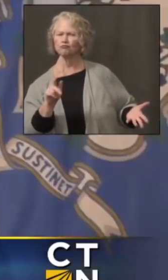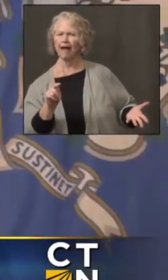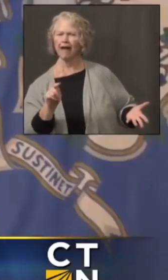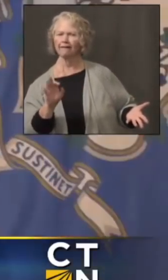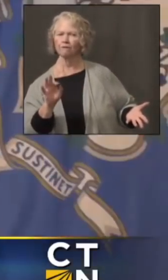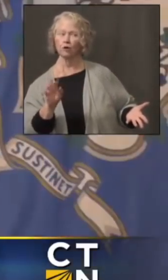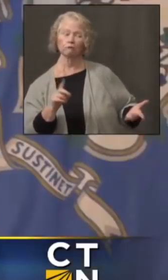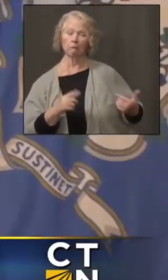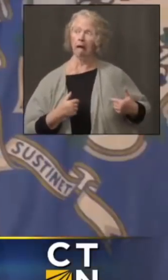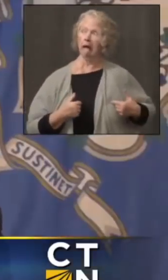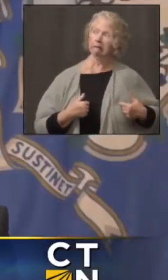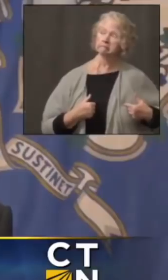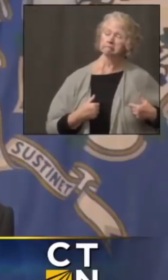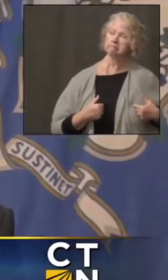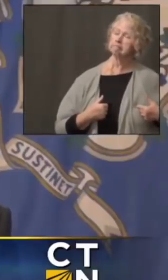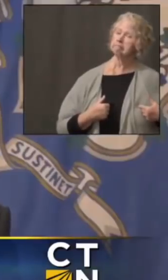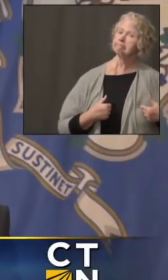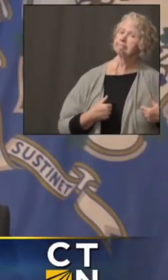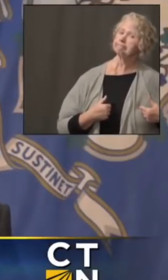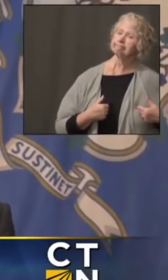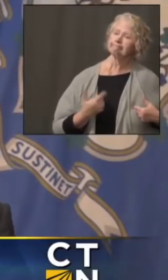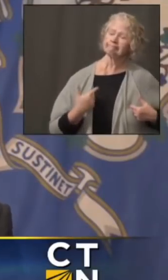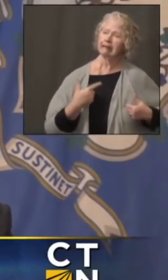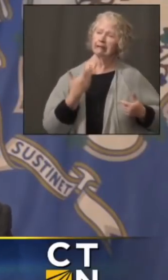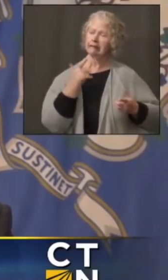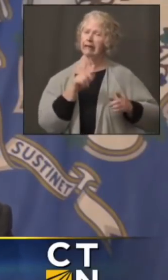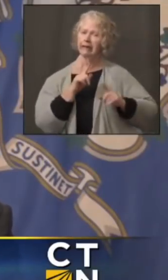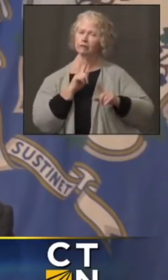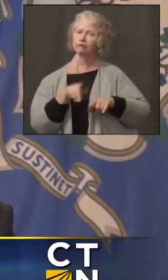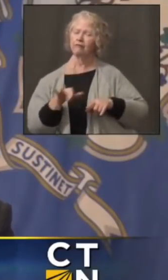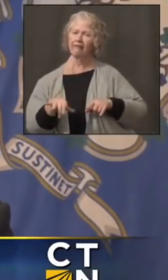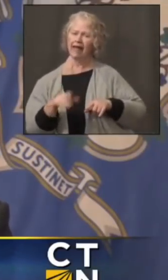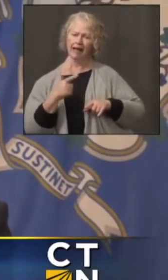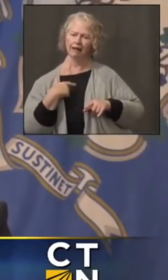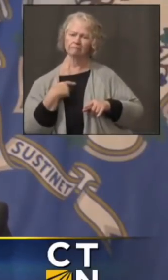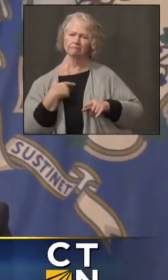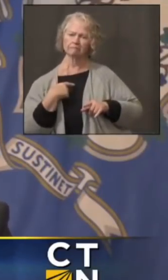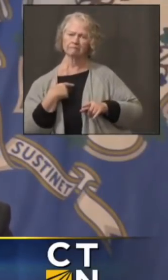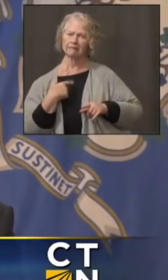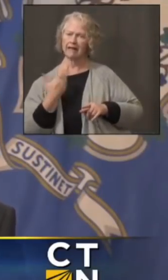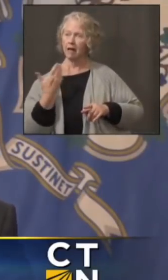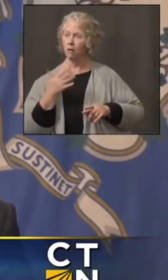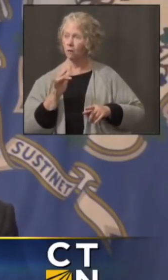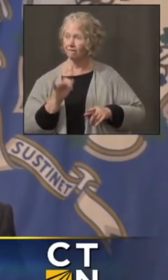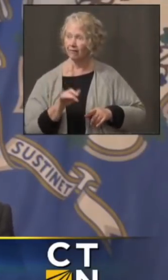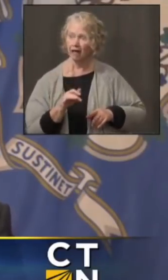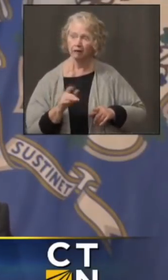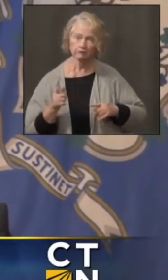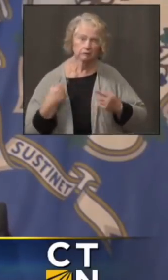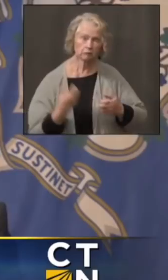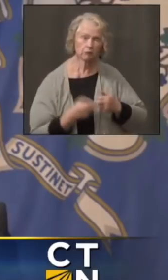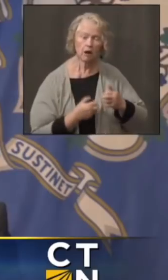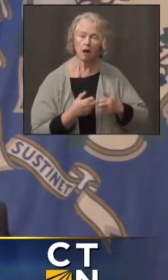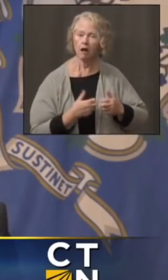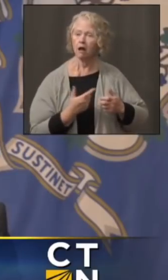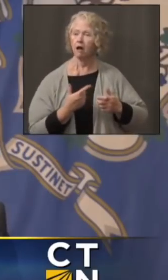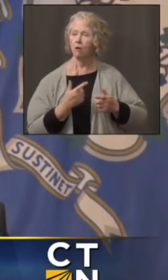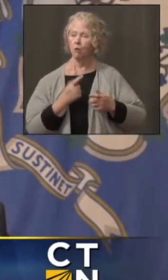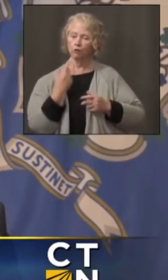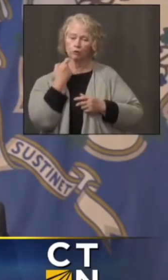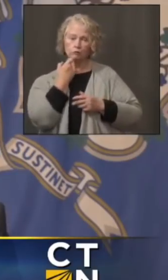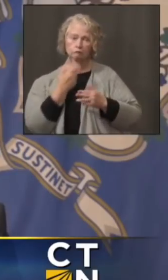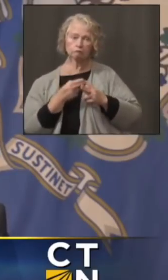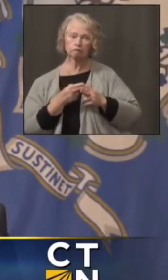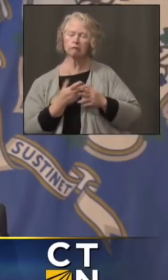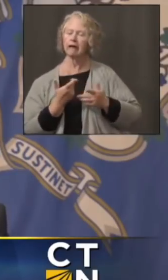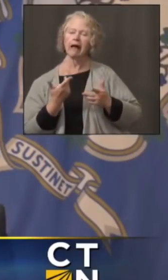Dan, I got to get back to you on that. I can't speak to that. I don't know whether this is a long-standing issue or a near-term issue, but we'll get to